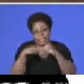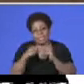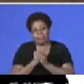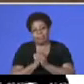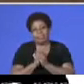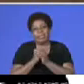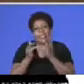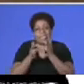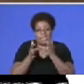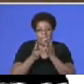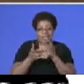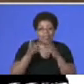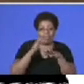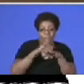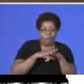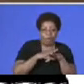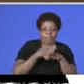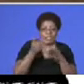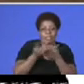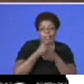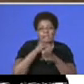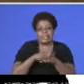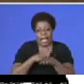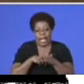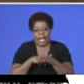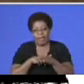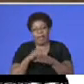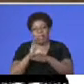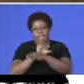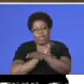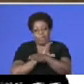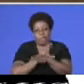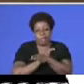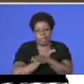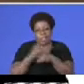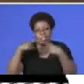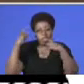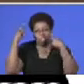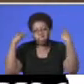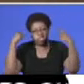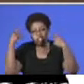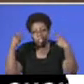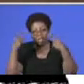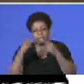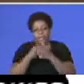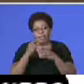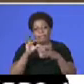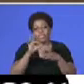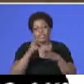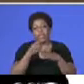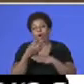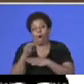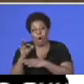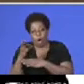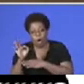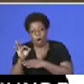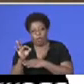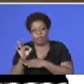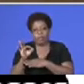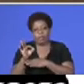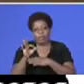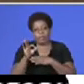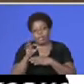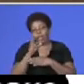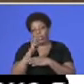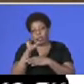is off, and sometimes the computer is freaking out. Then we're going to have to cut off all the internet